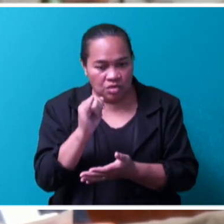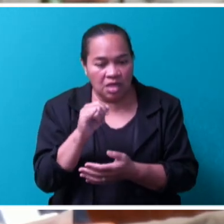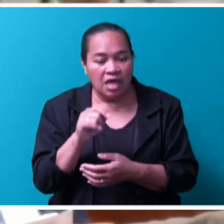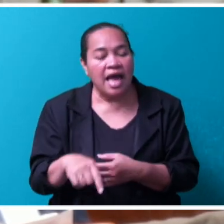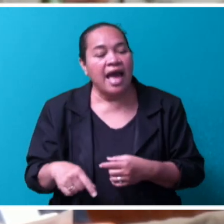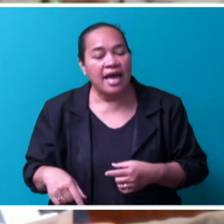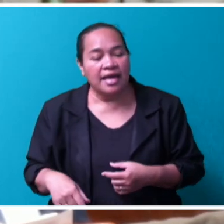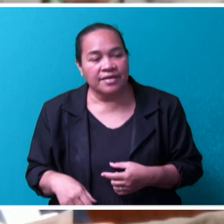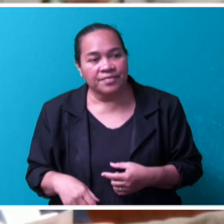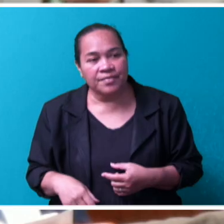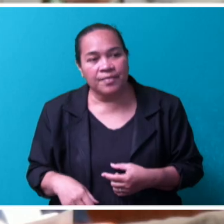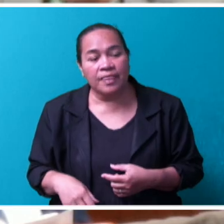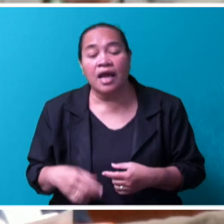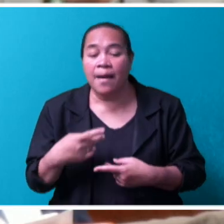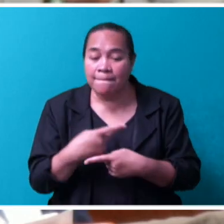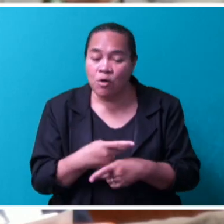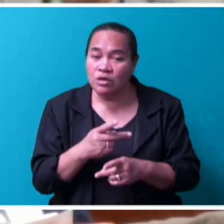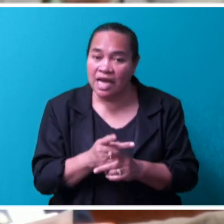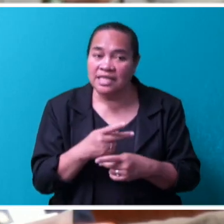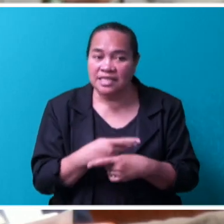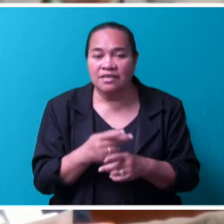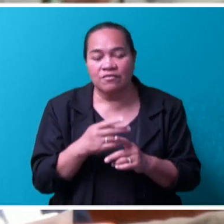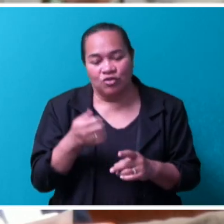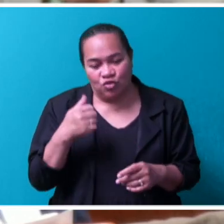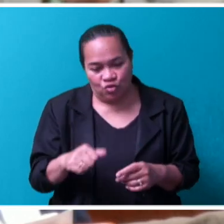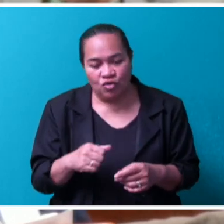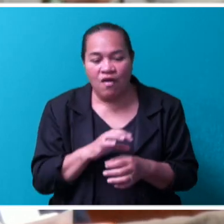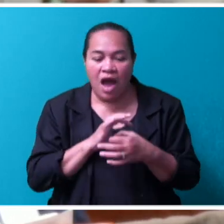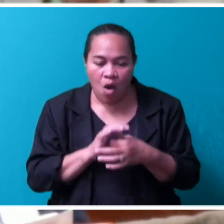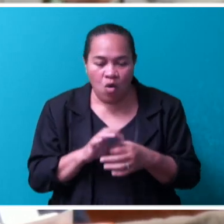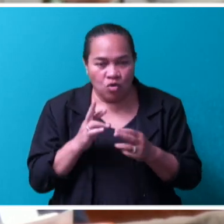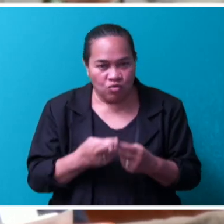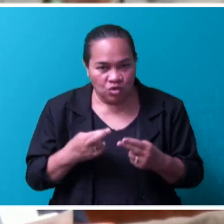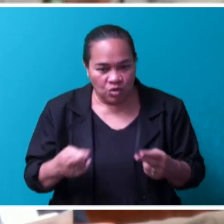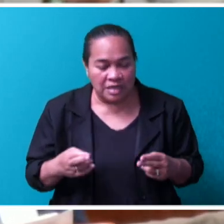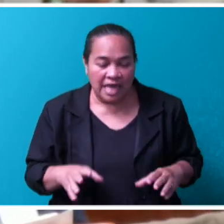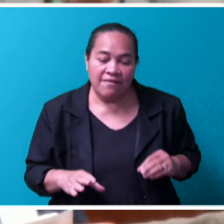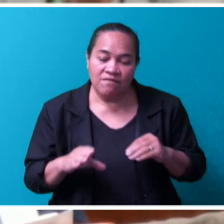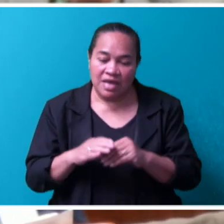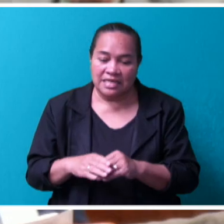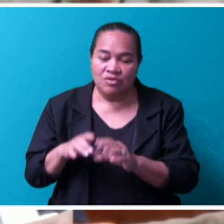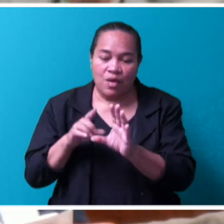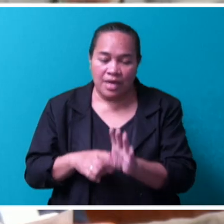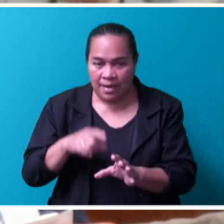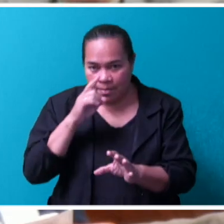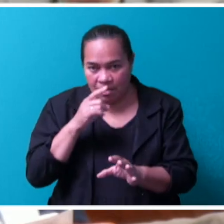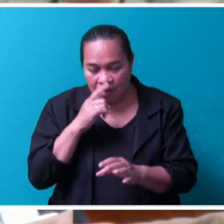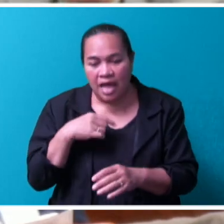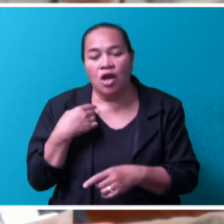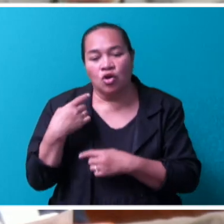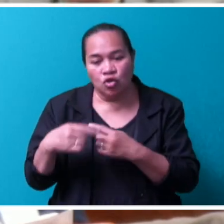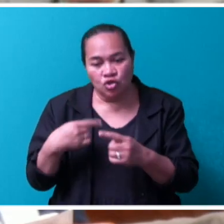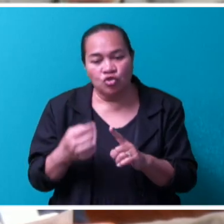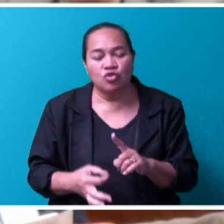making productive use of our resources, investing in our young people, and continuing to improve